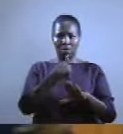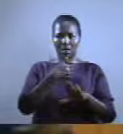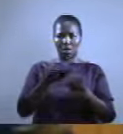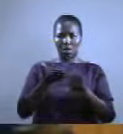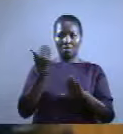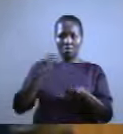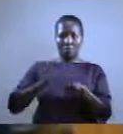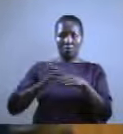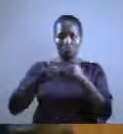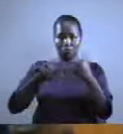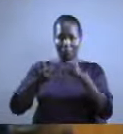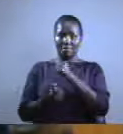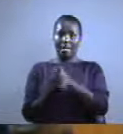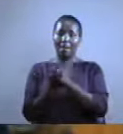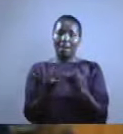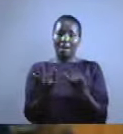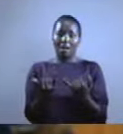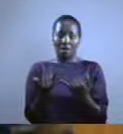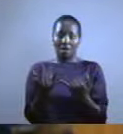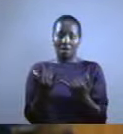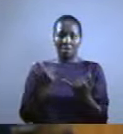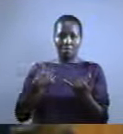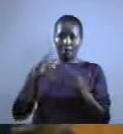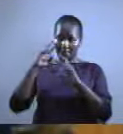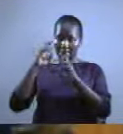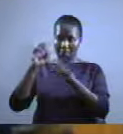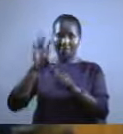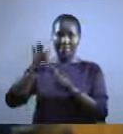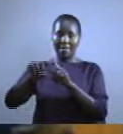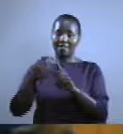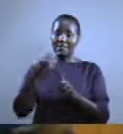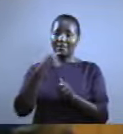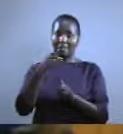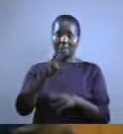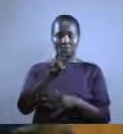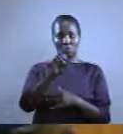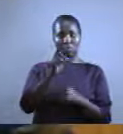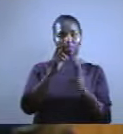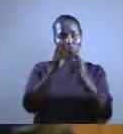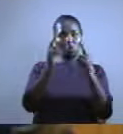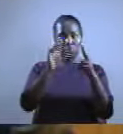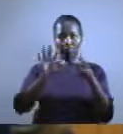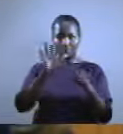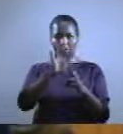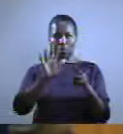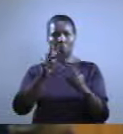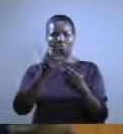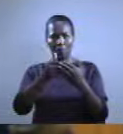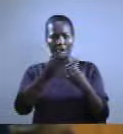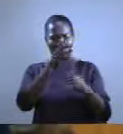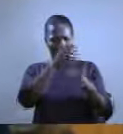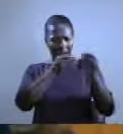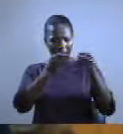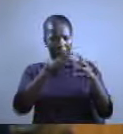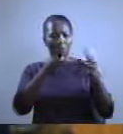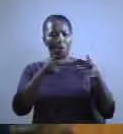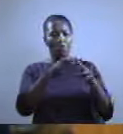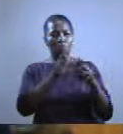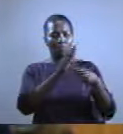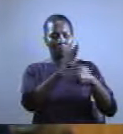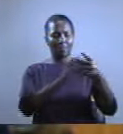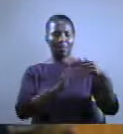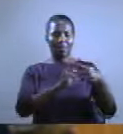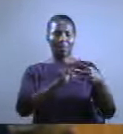of apartheid. The researchers concluded that the other 20 universities in South Africa could learn important lessons from these